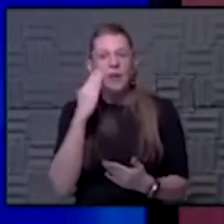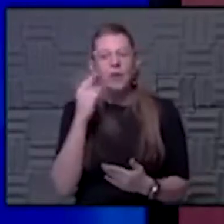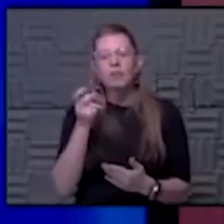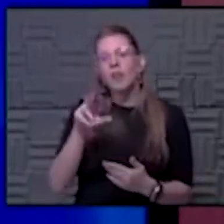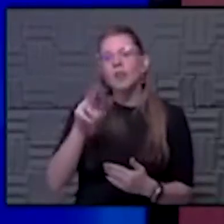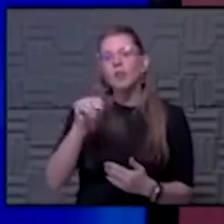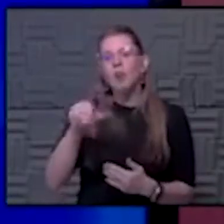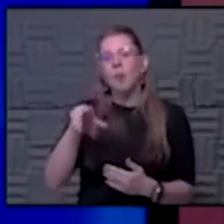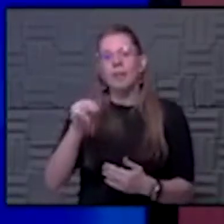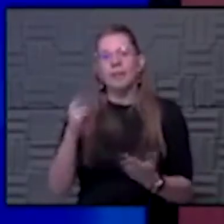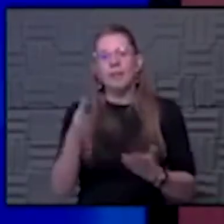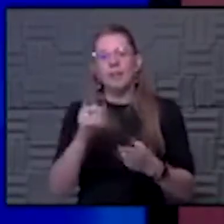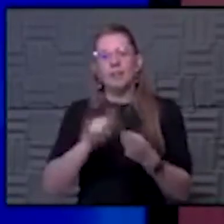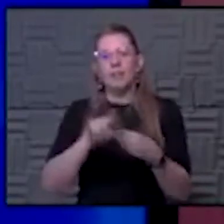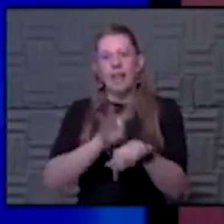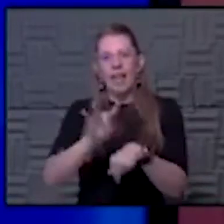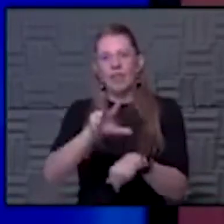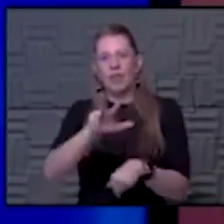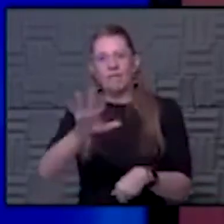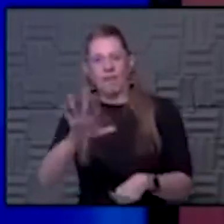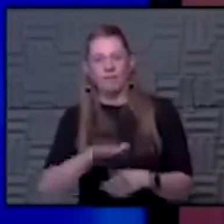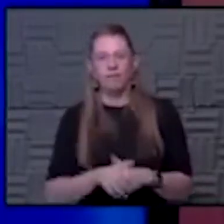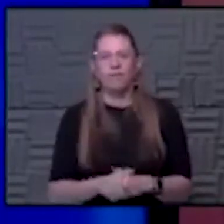here till 8:35, so we have a few more minutes with him.